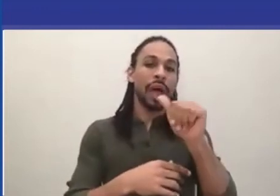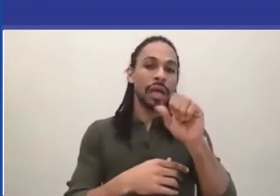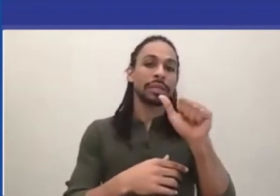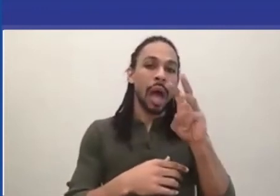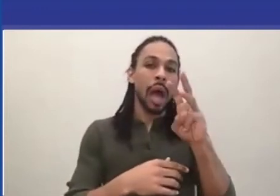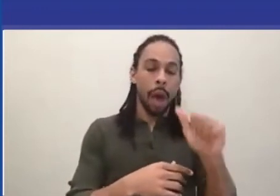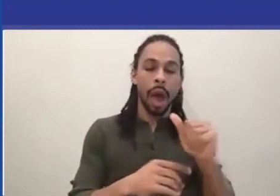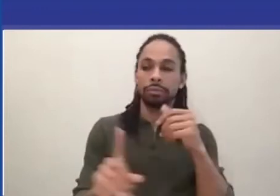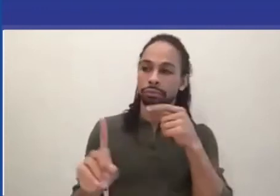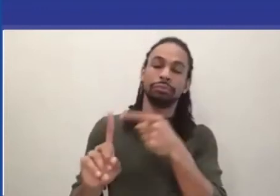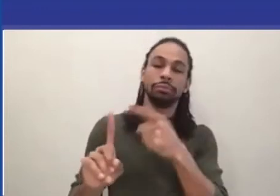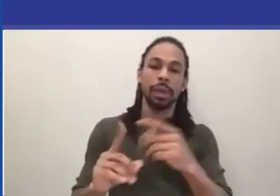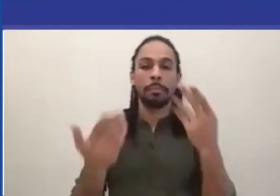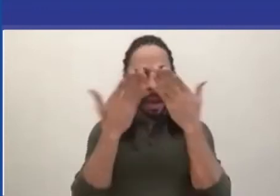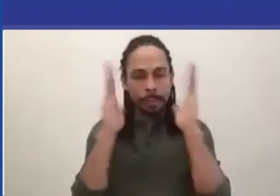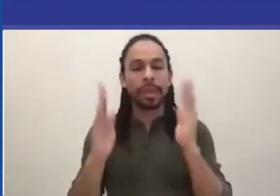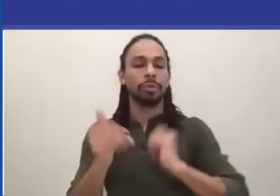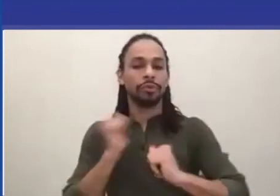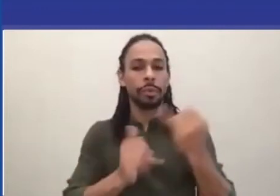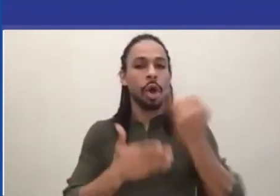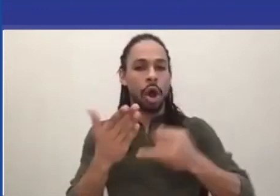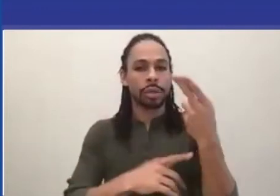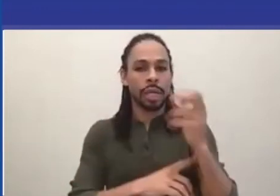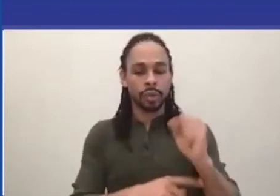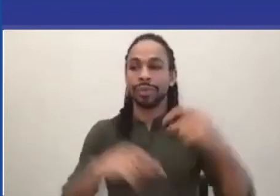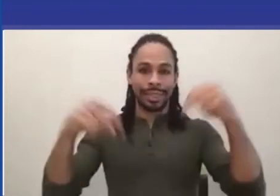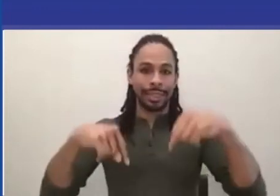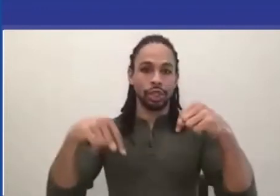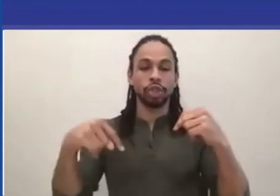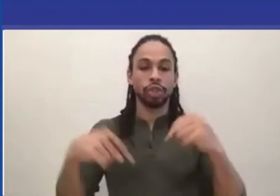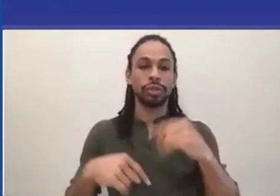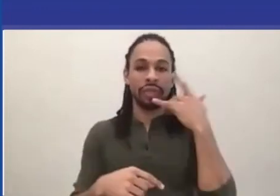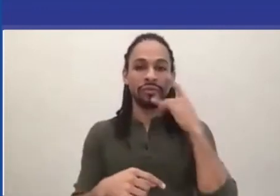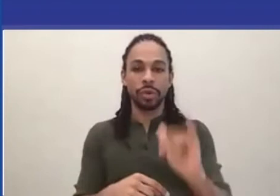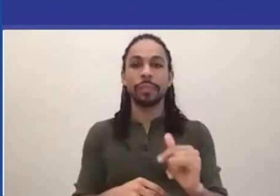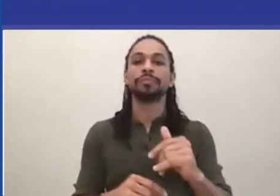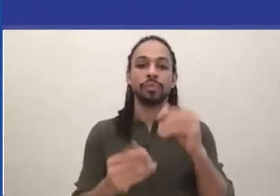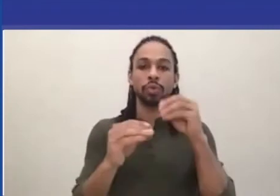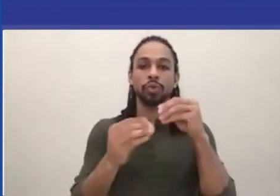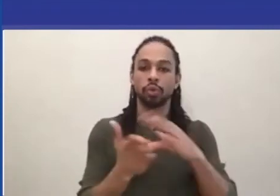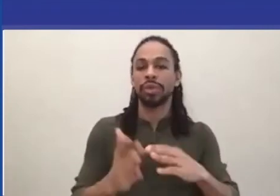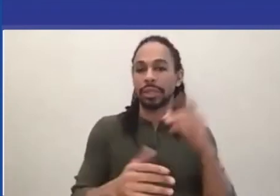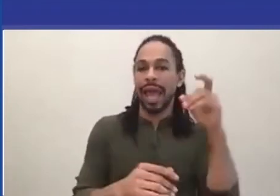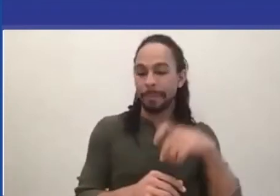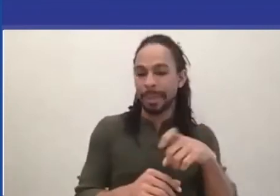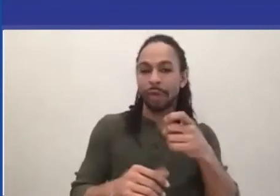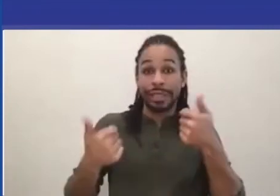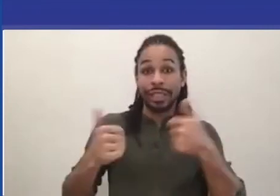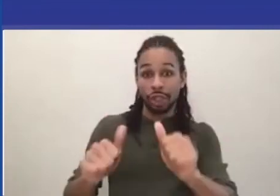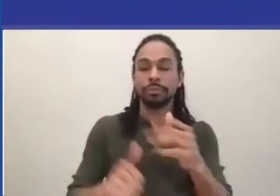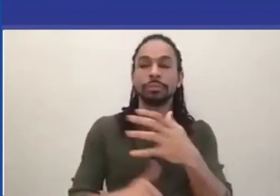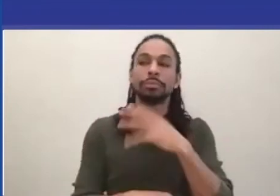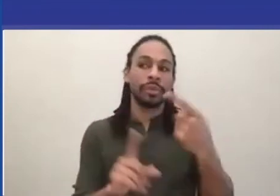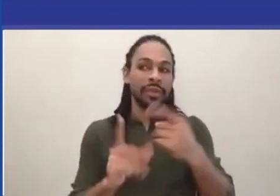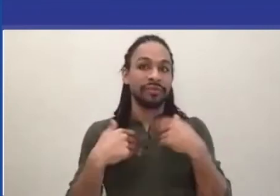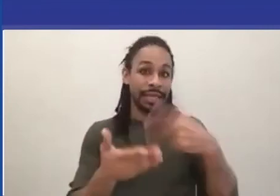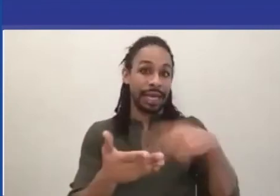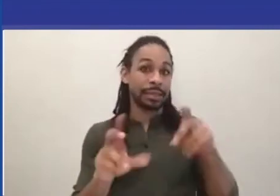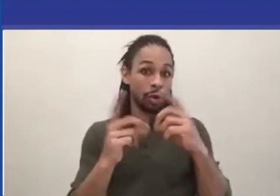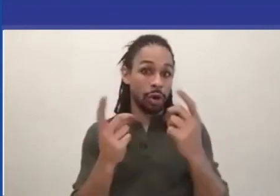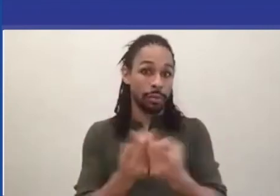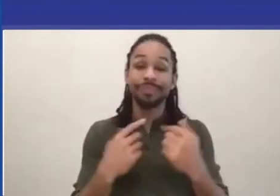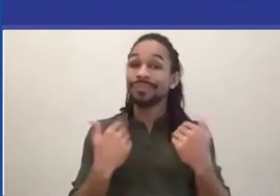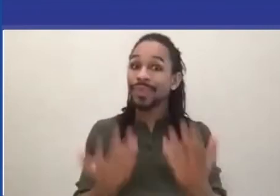high school here that students have to audition into. And there was a dance department. And so, just